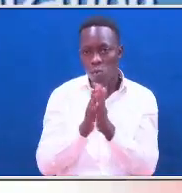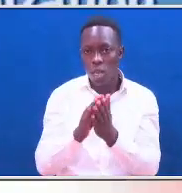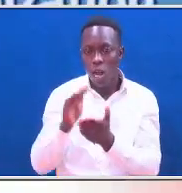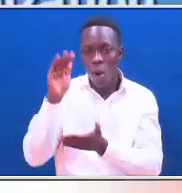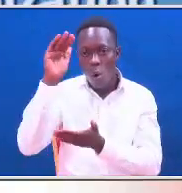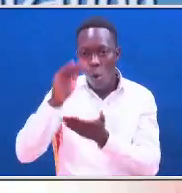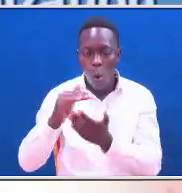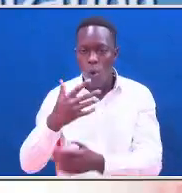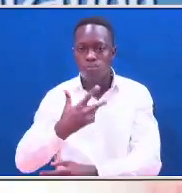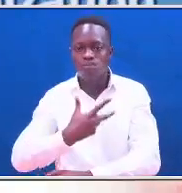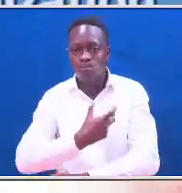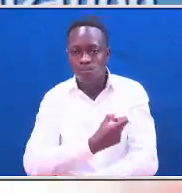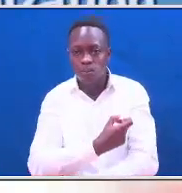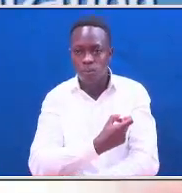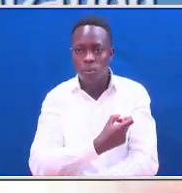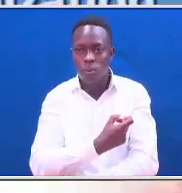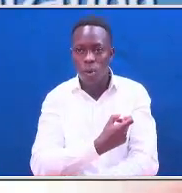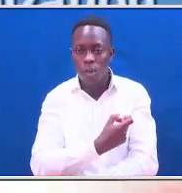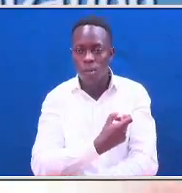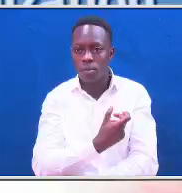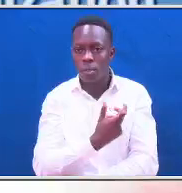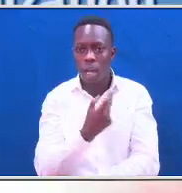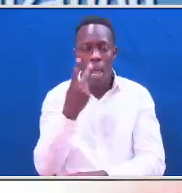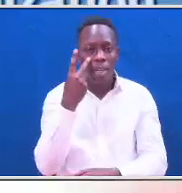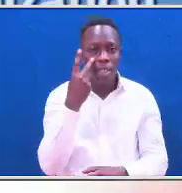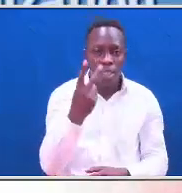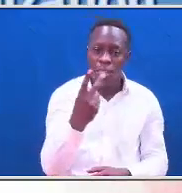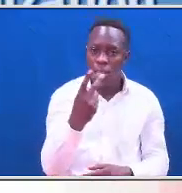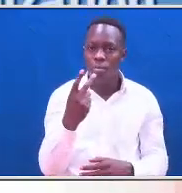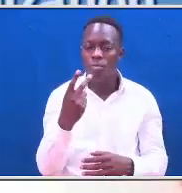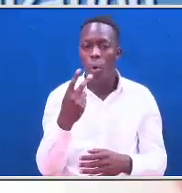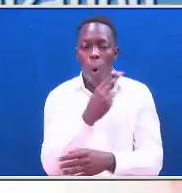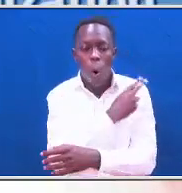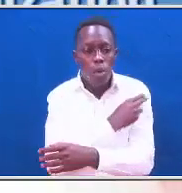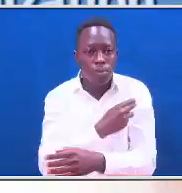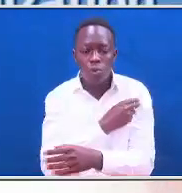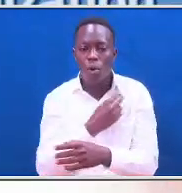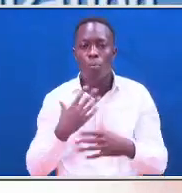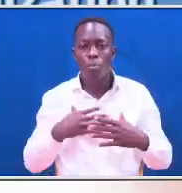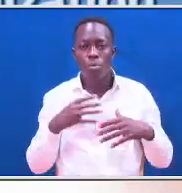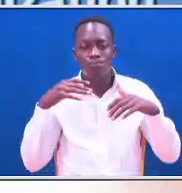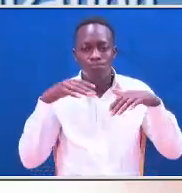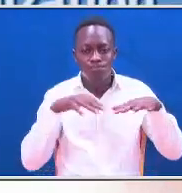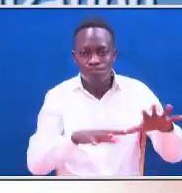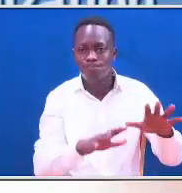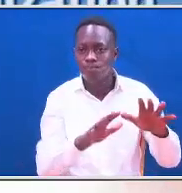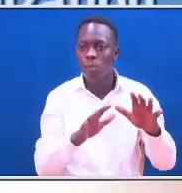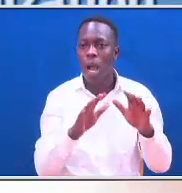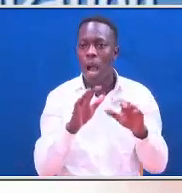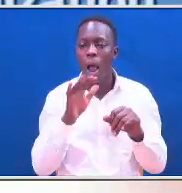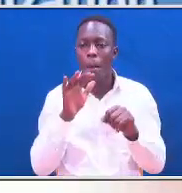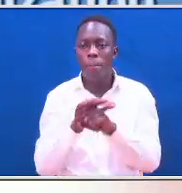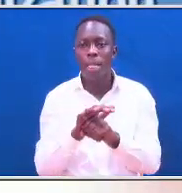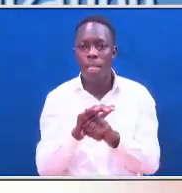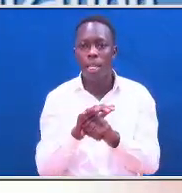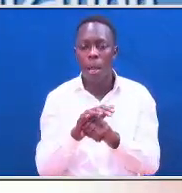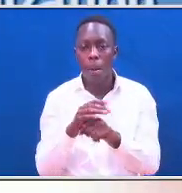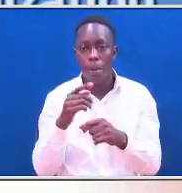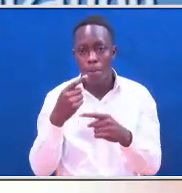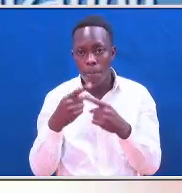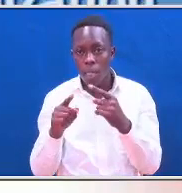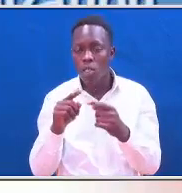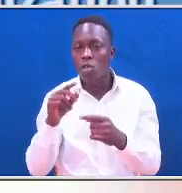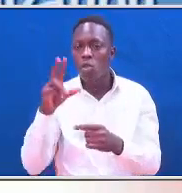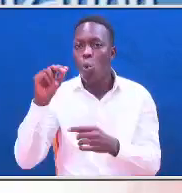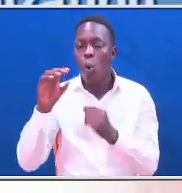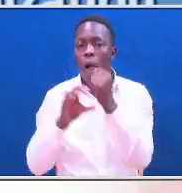coverage, terrible scenes of hospitals overflowing are again becoming the norm. But no country on earth is